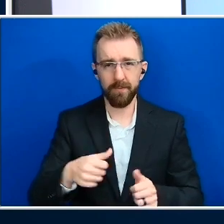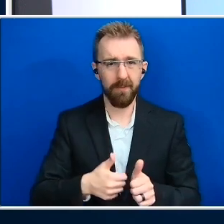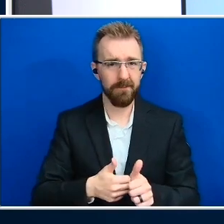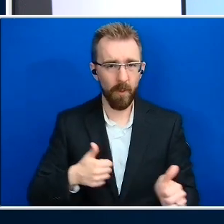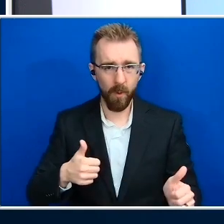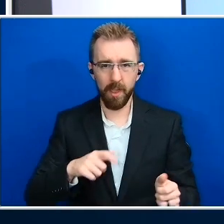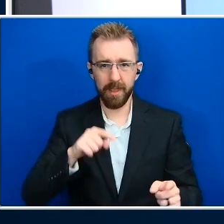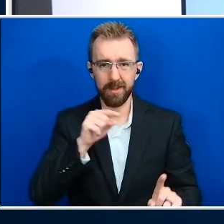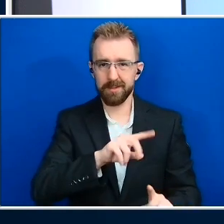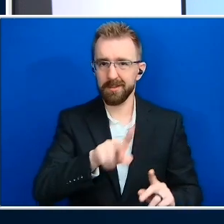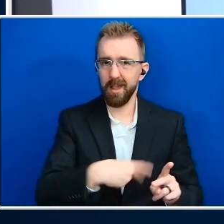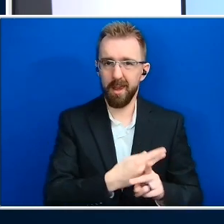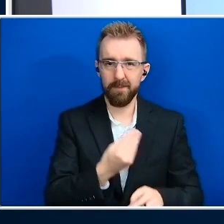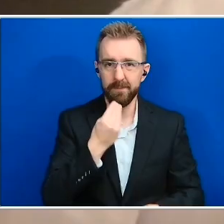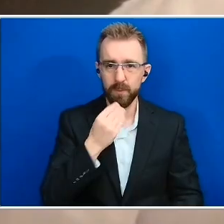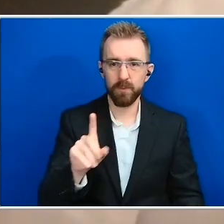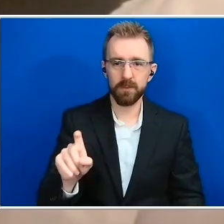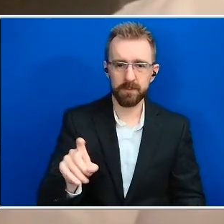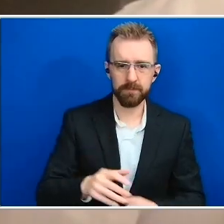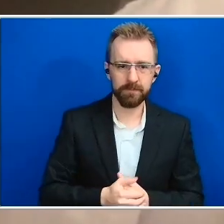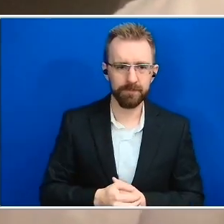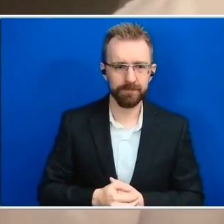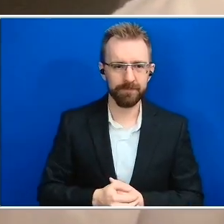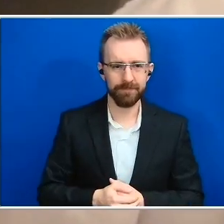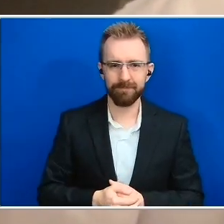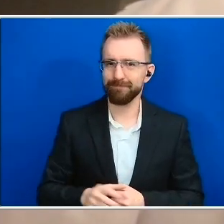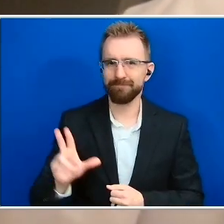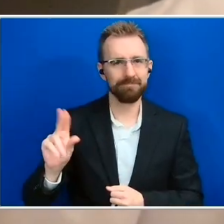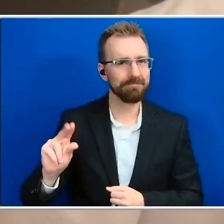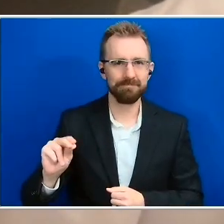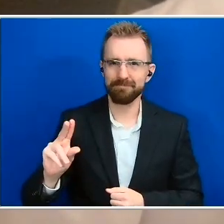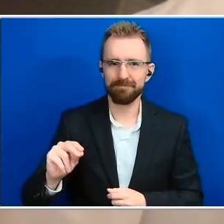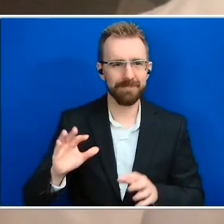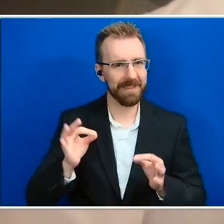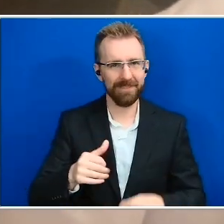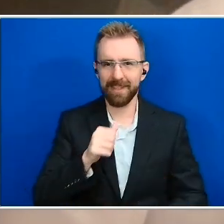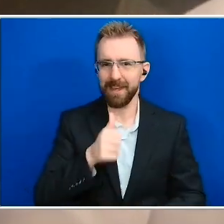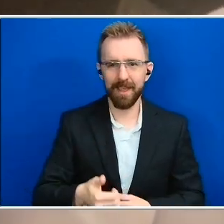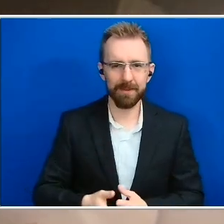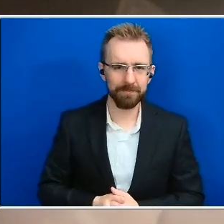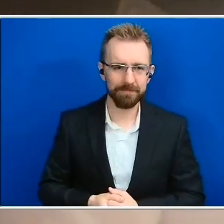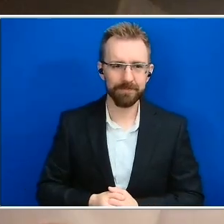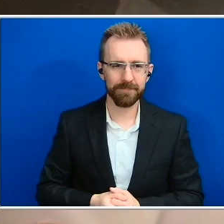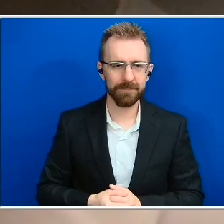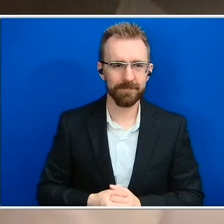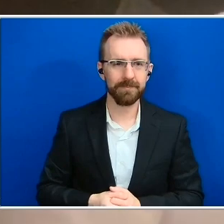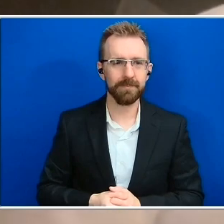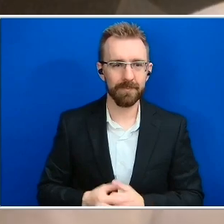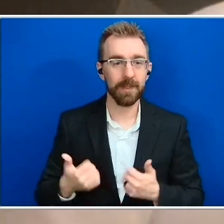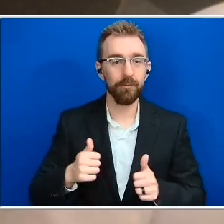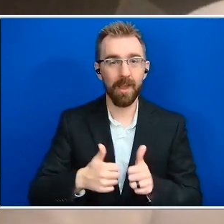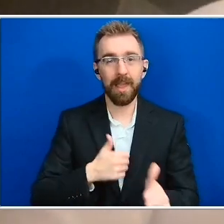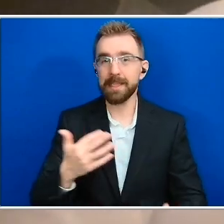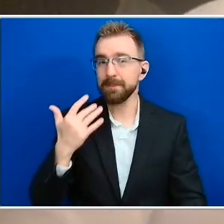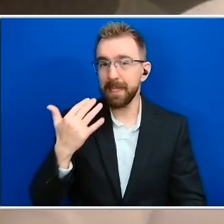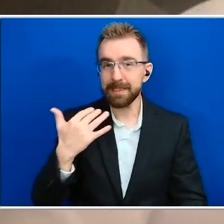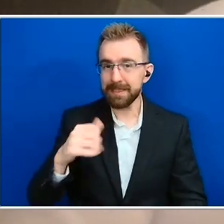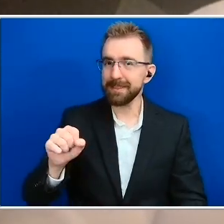foods? Absolutely not. I try and stay away from spicy stuff due to